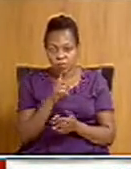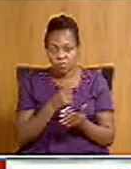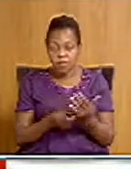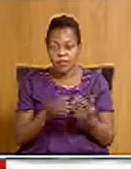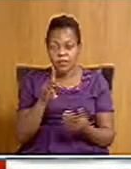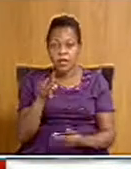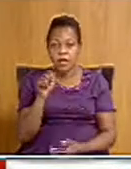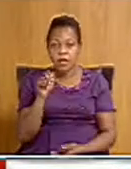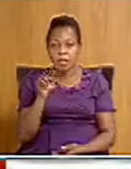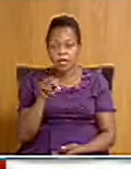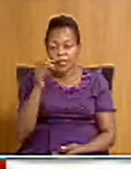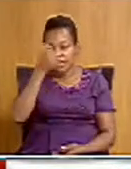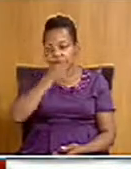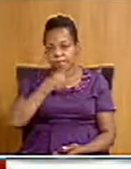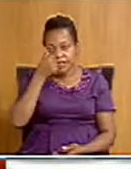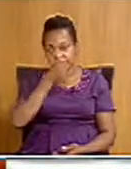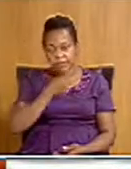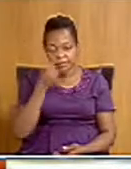Pan-Africanism.